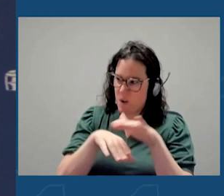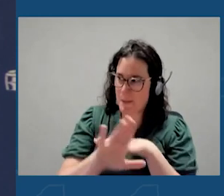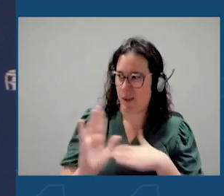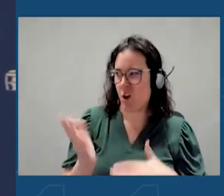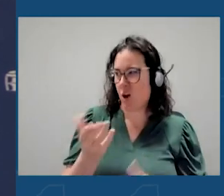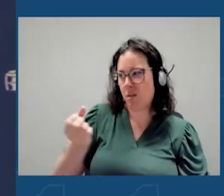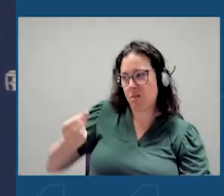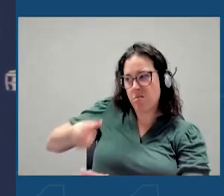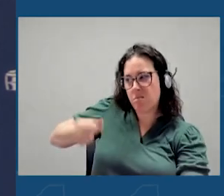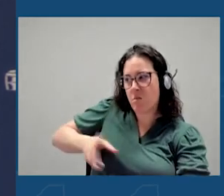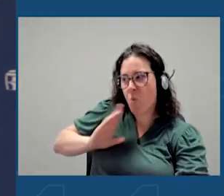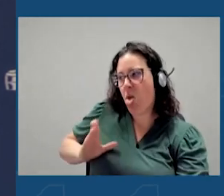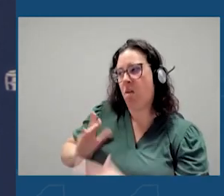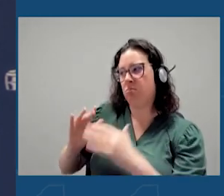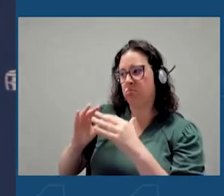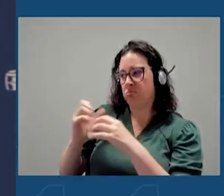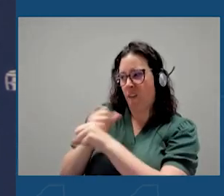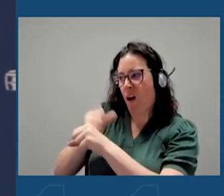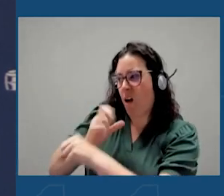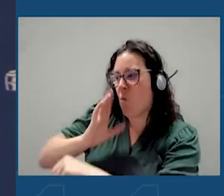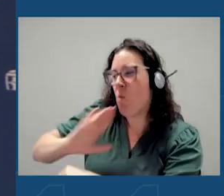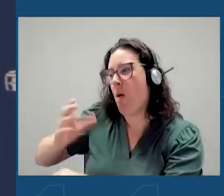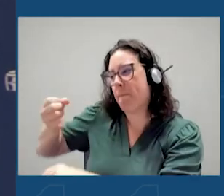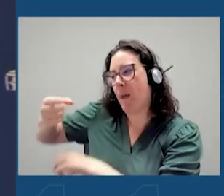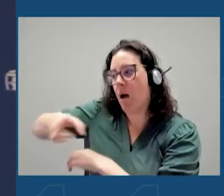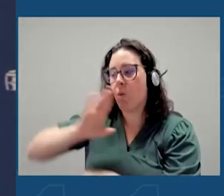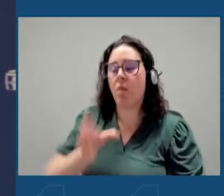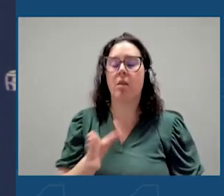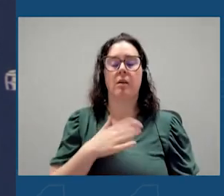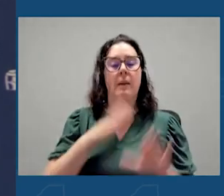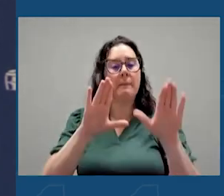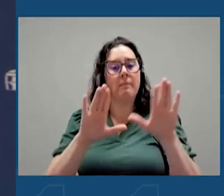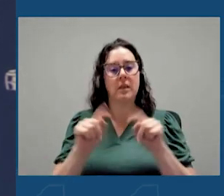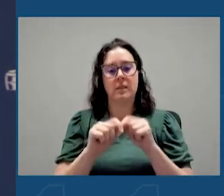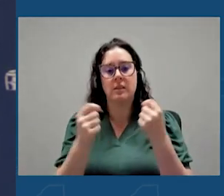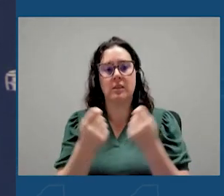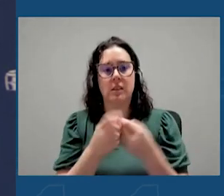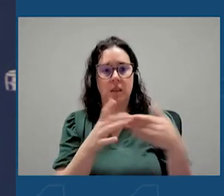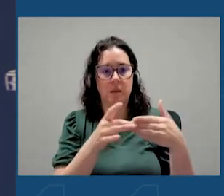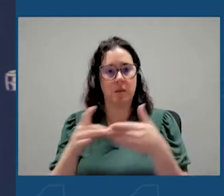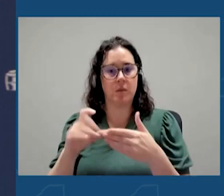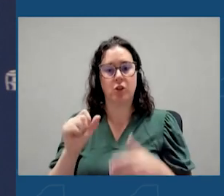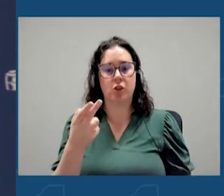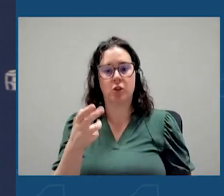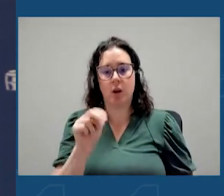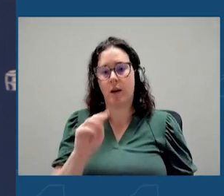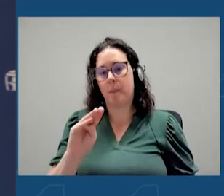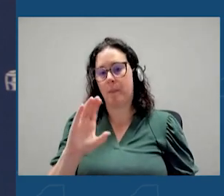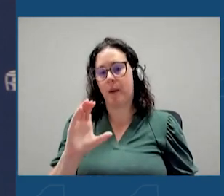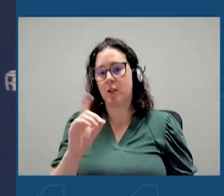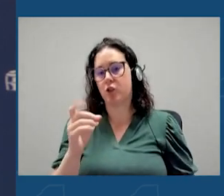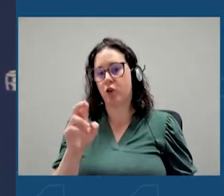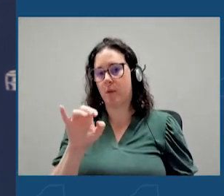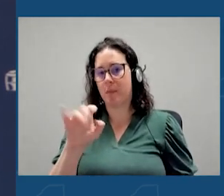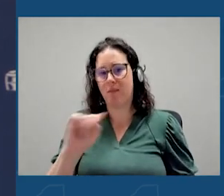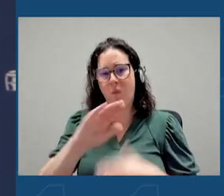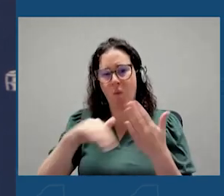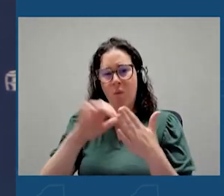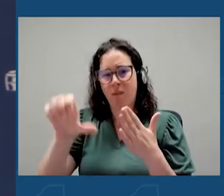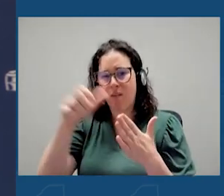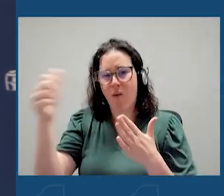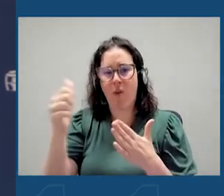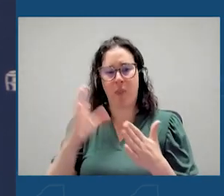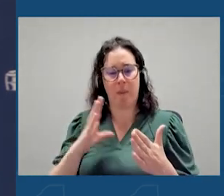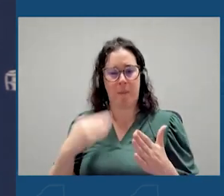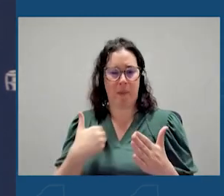And it's a chance for our beautiful team, our amazing team, led by Sean McDermott and all the other members of the team who are so